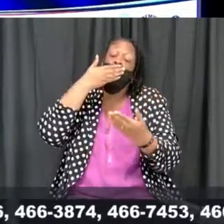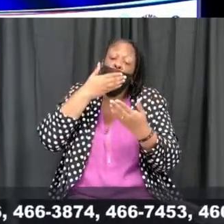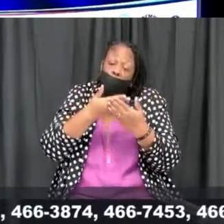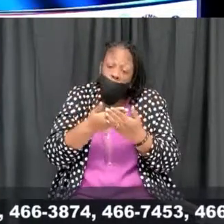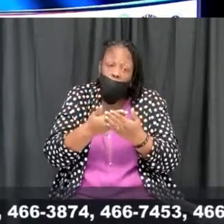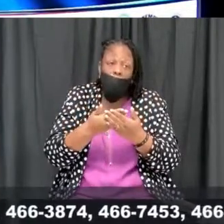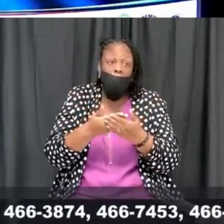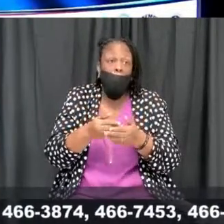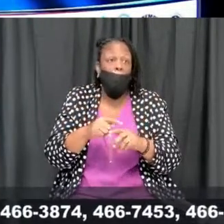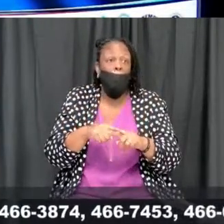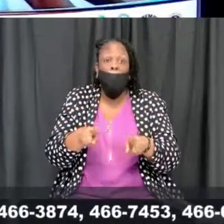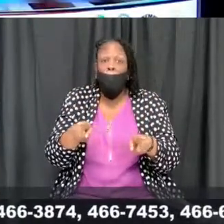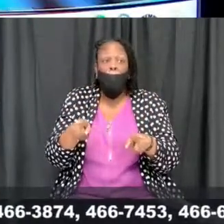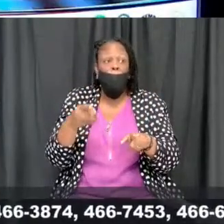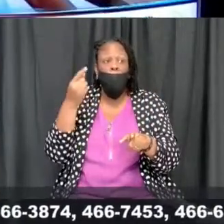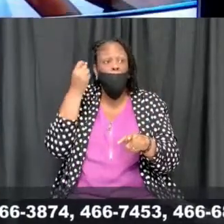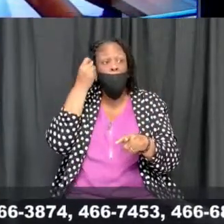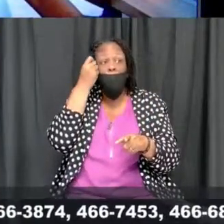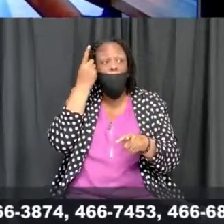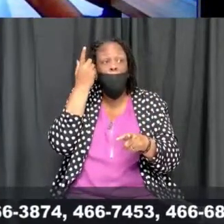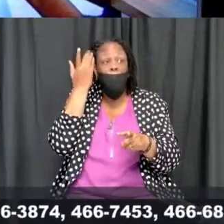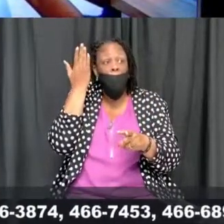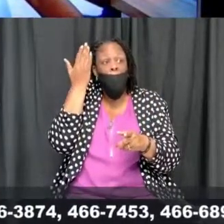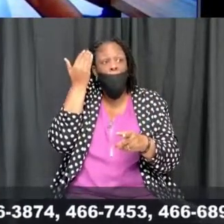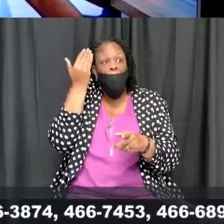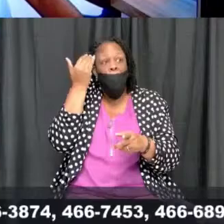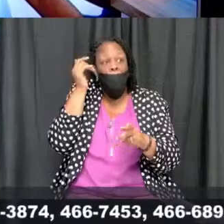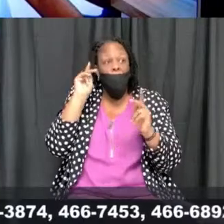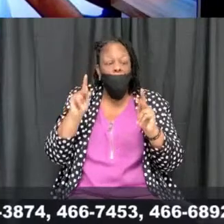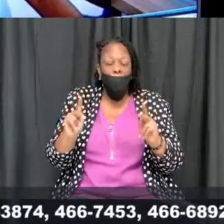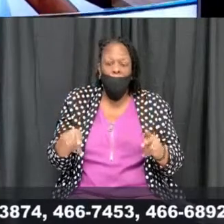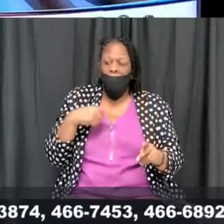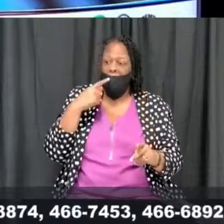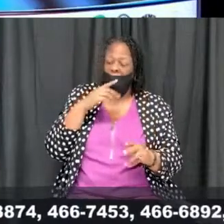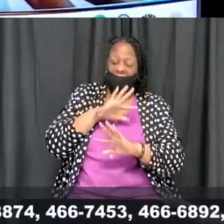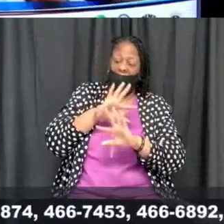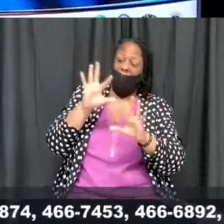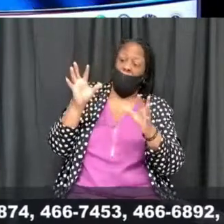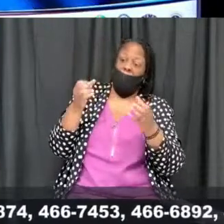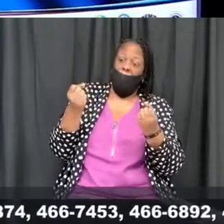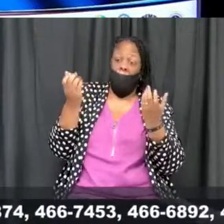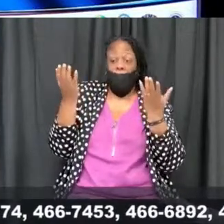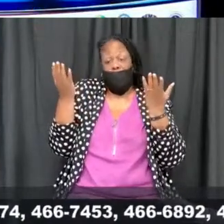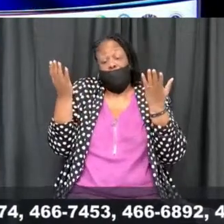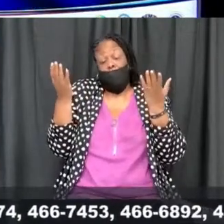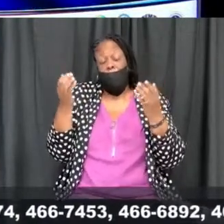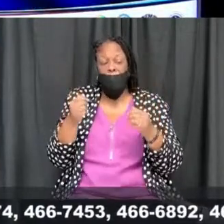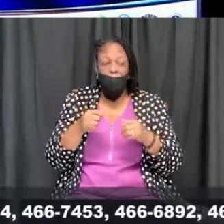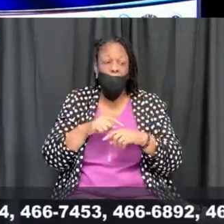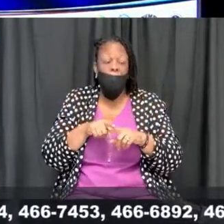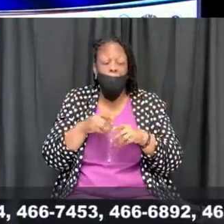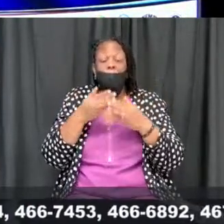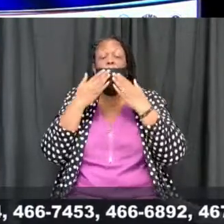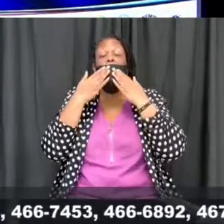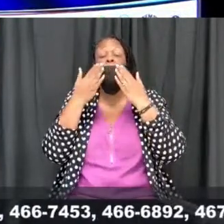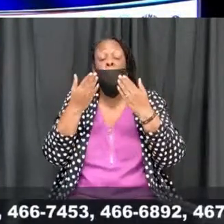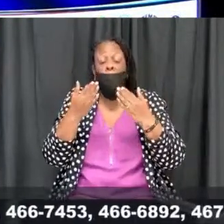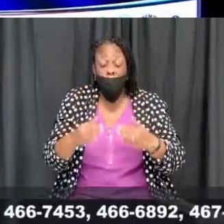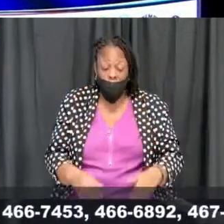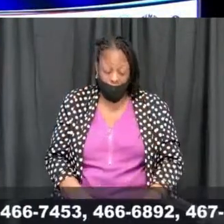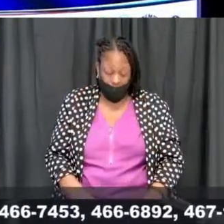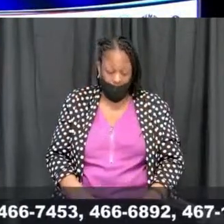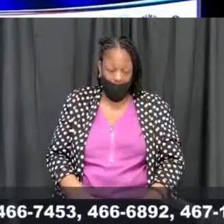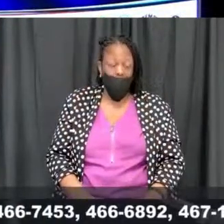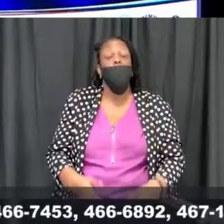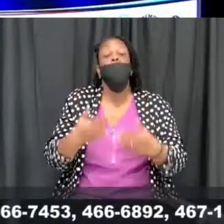I don't know. What else do we really need? Thank you, Superintendent Henry, who continue